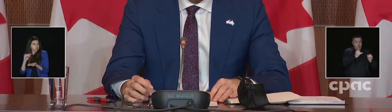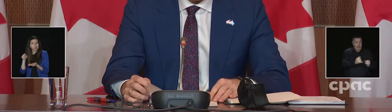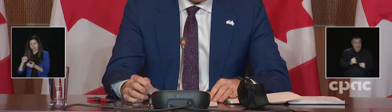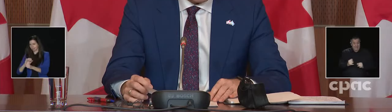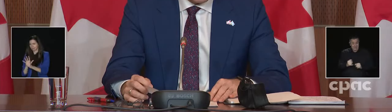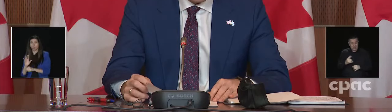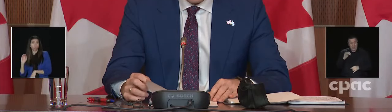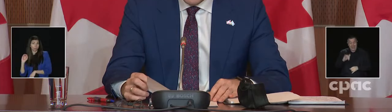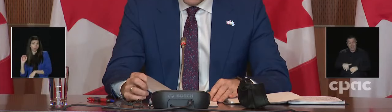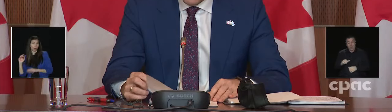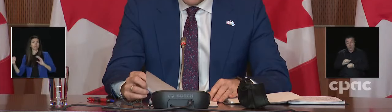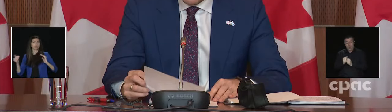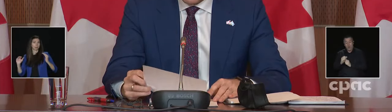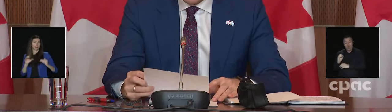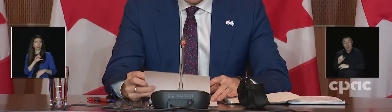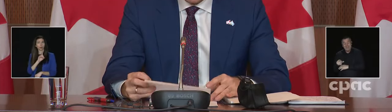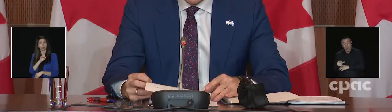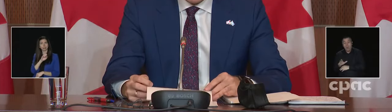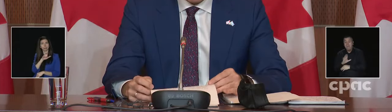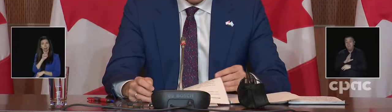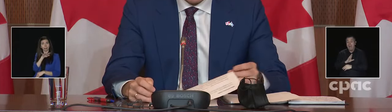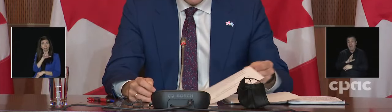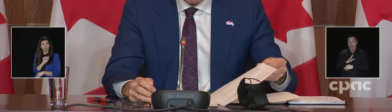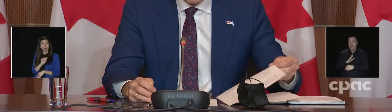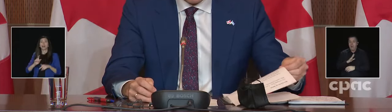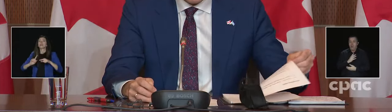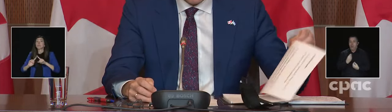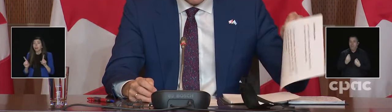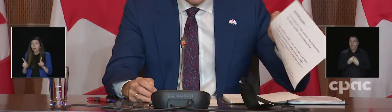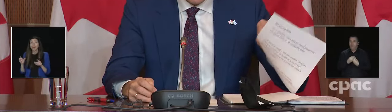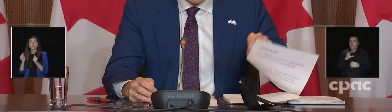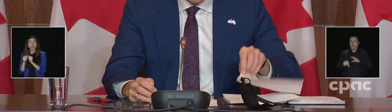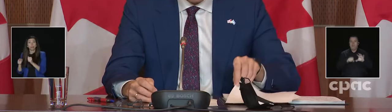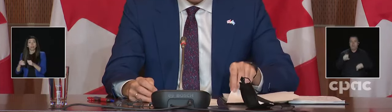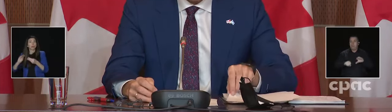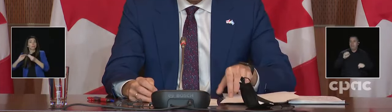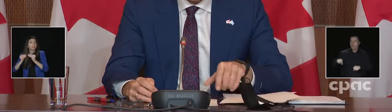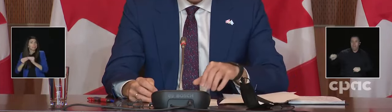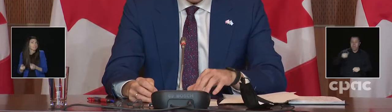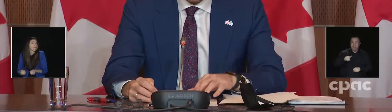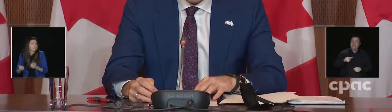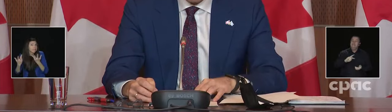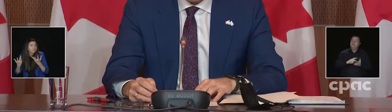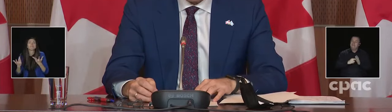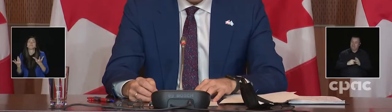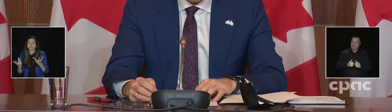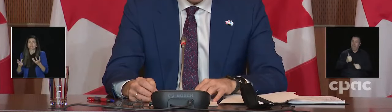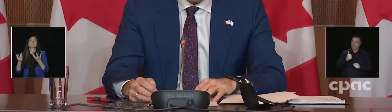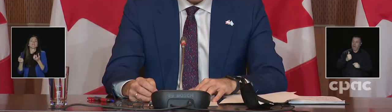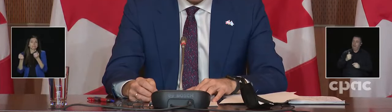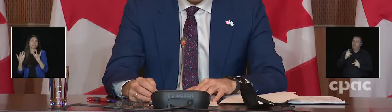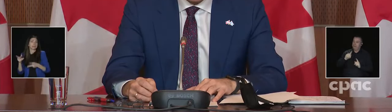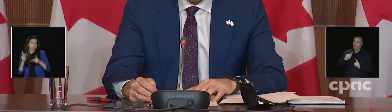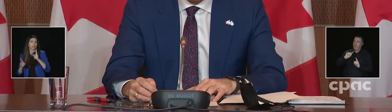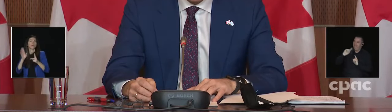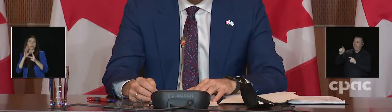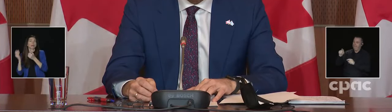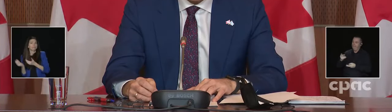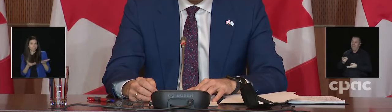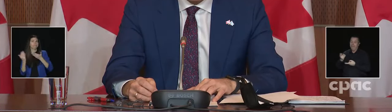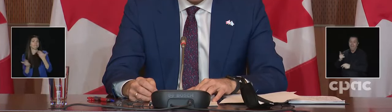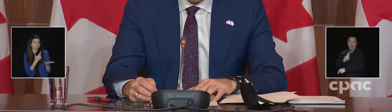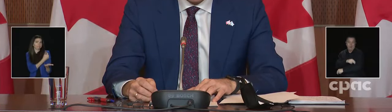see further increases in hospital admissions. These forecasts underscore that we must continue